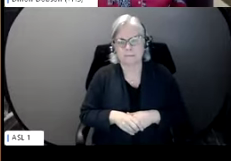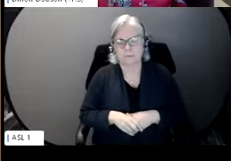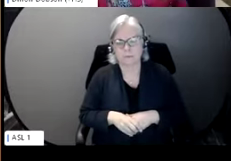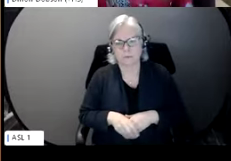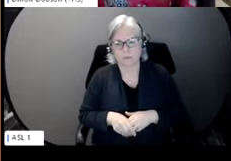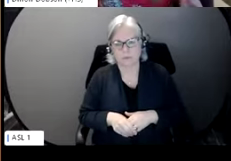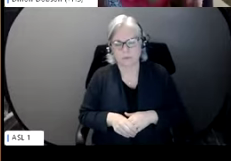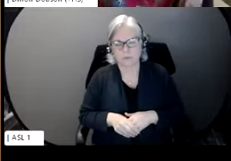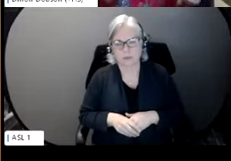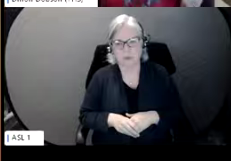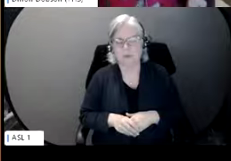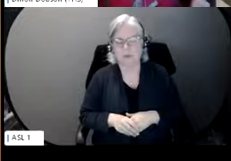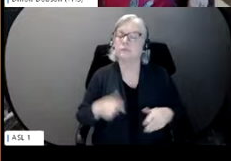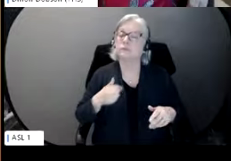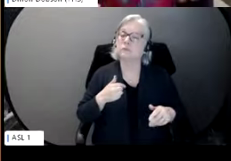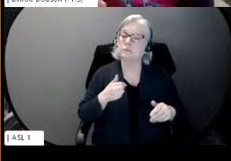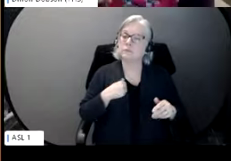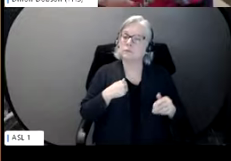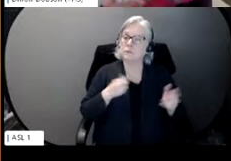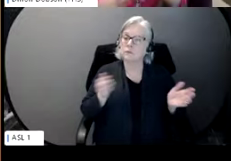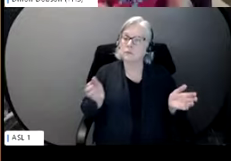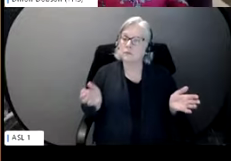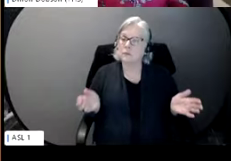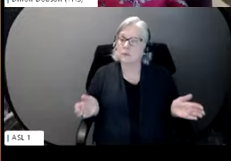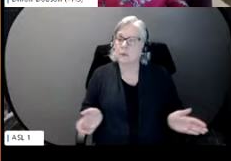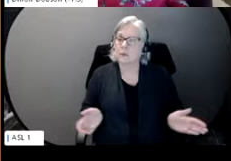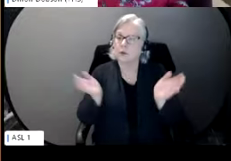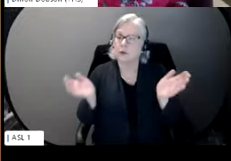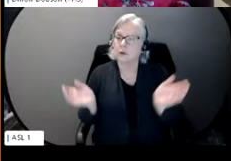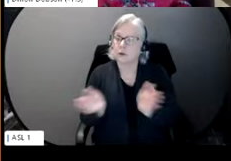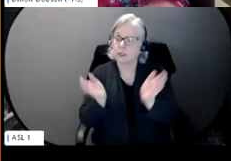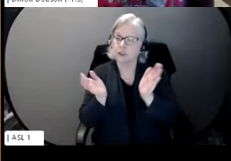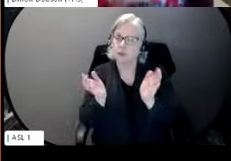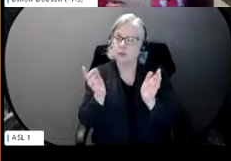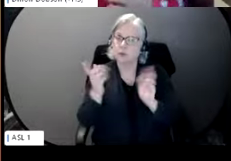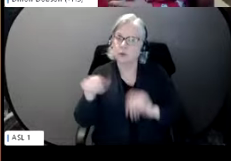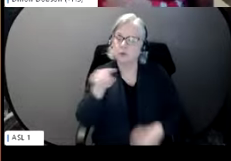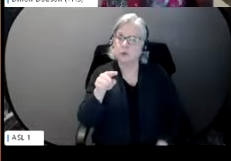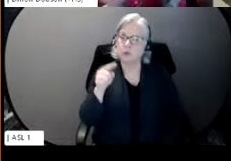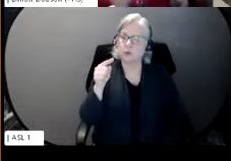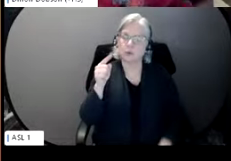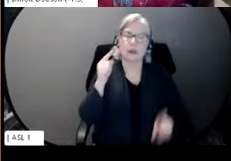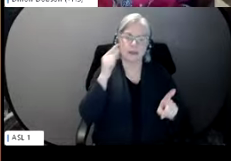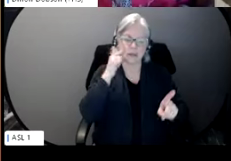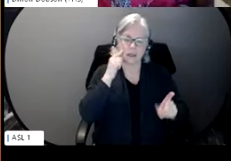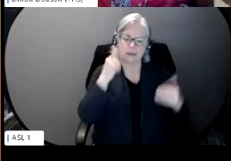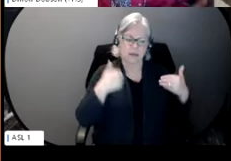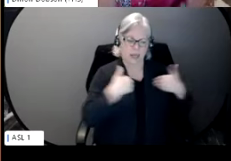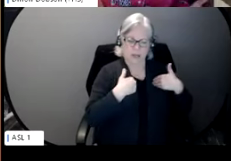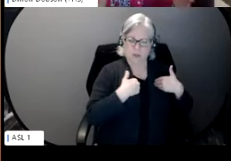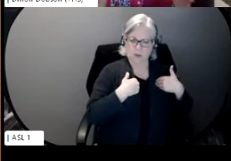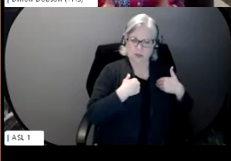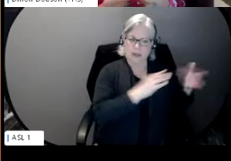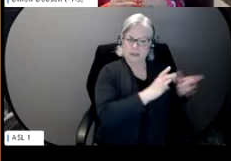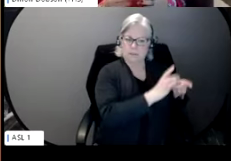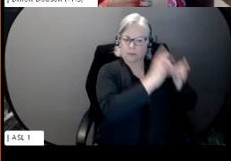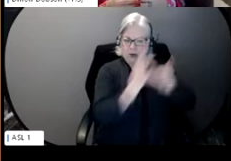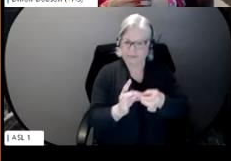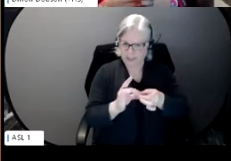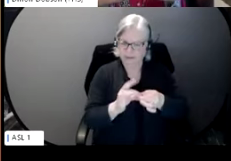What I really want to encourage is really looking at animals as not being separate or unrelated. It is really